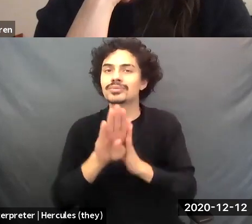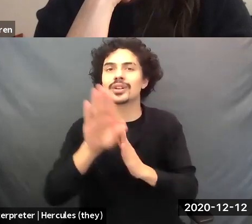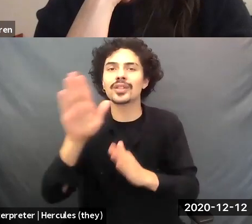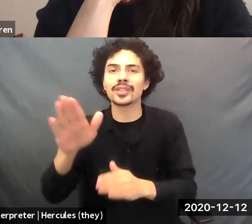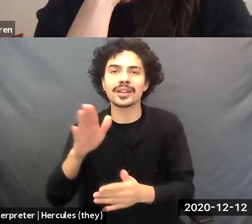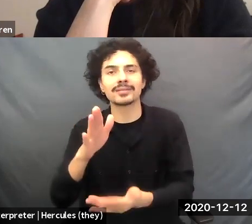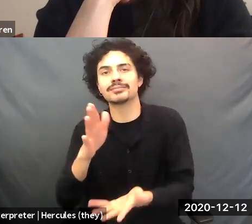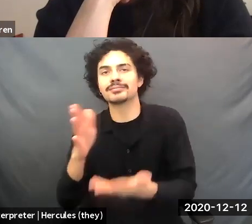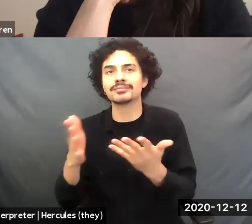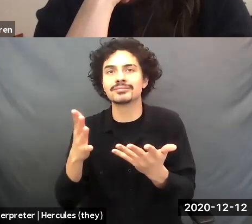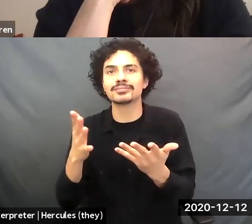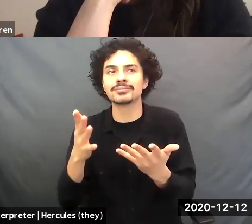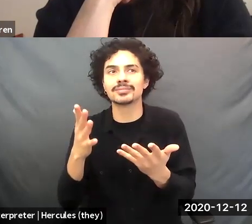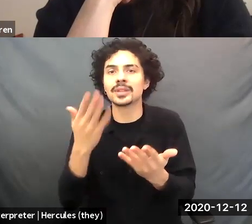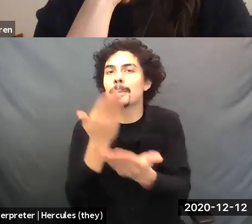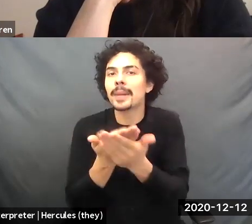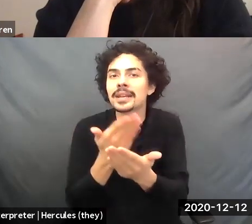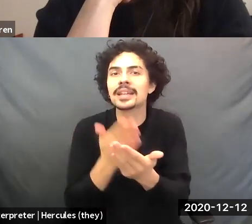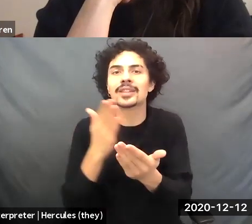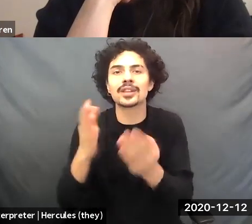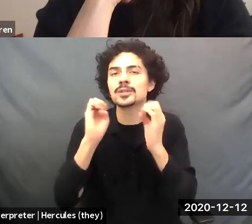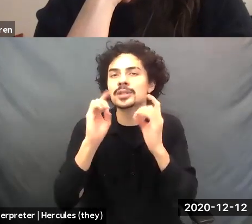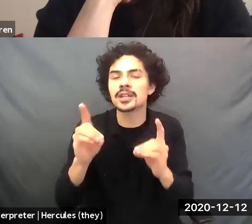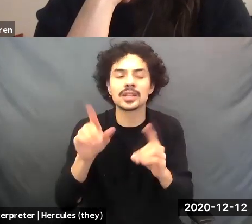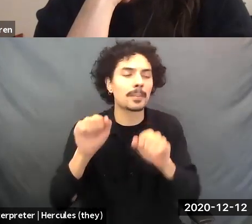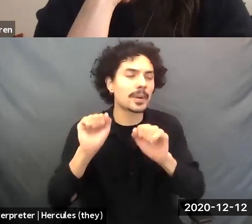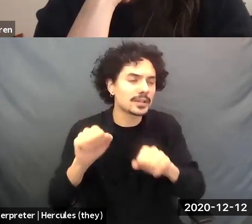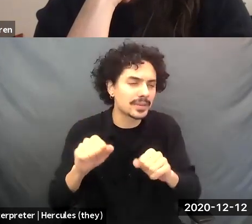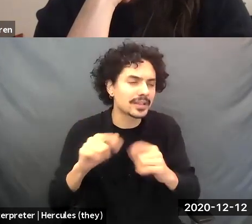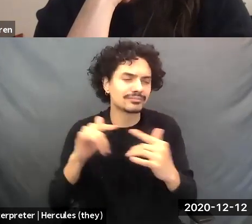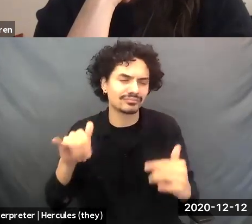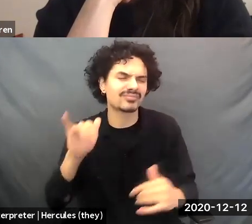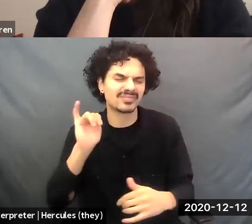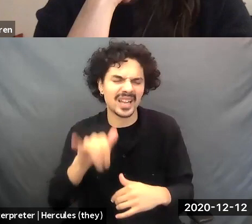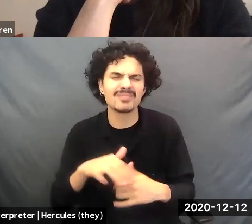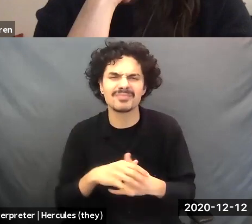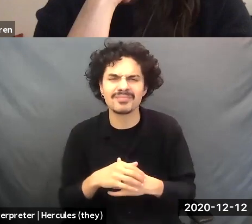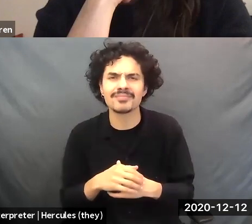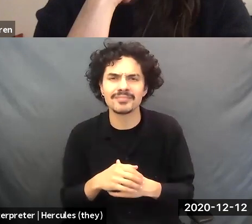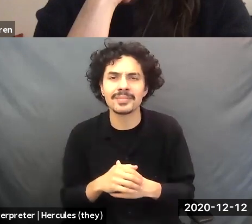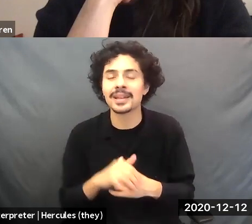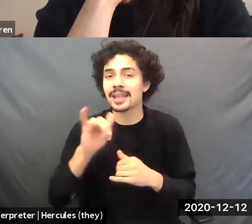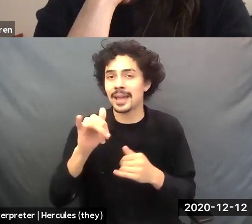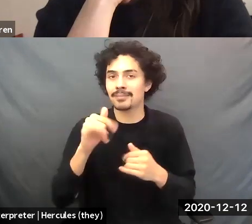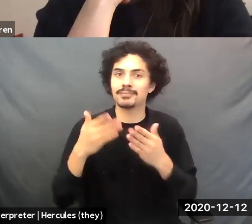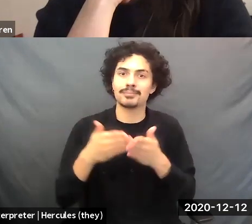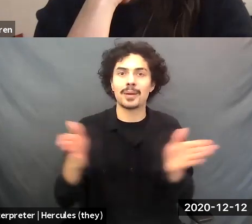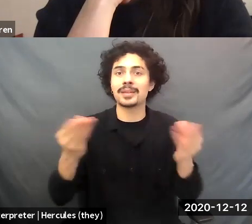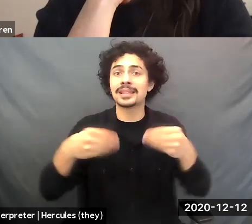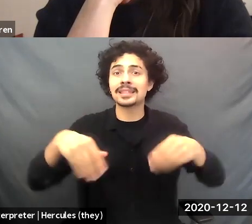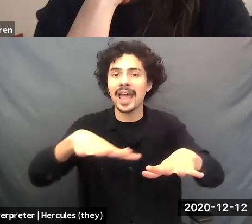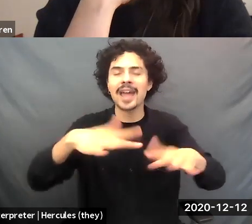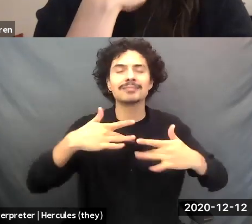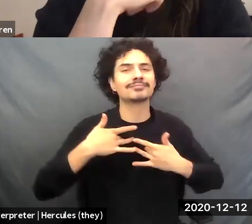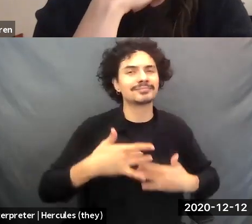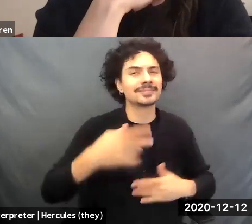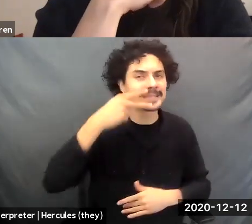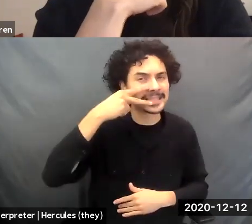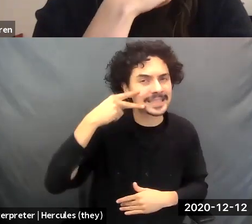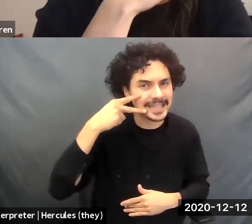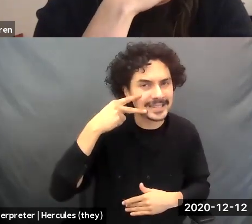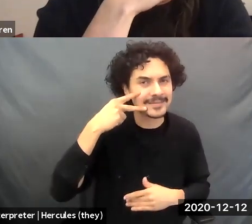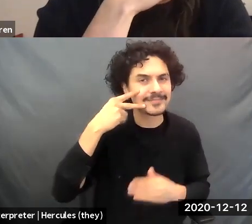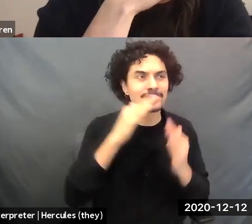increase their educational possibilities. So those so-called public lands were native lands, right? They're taken from native